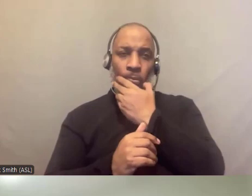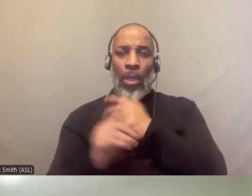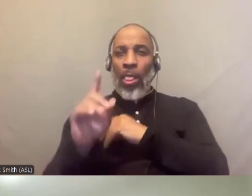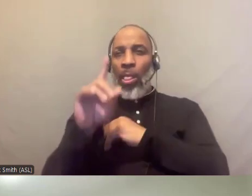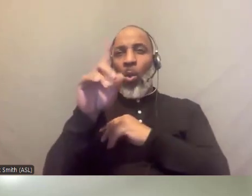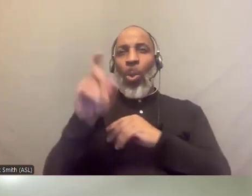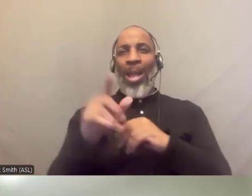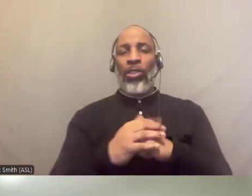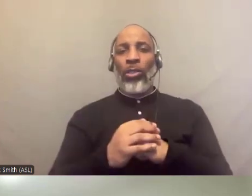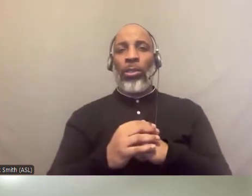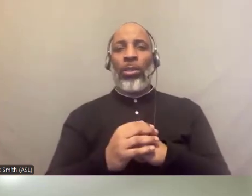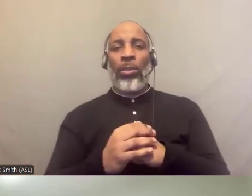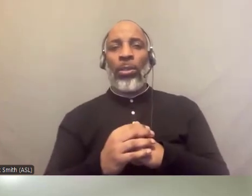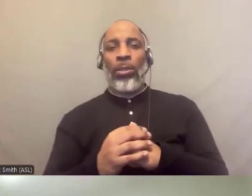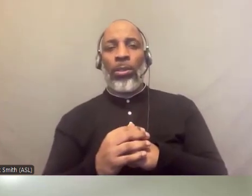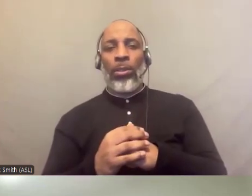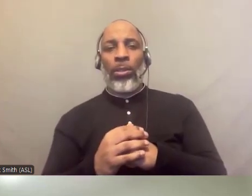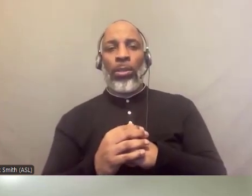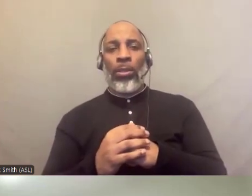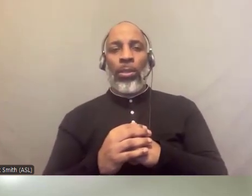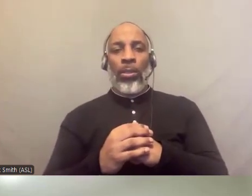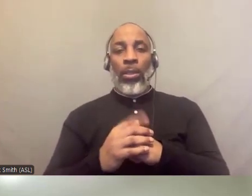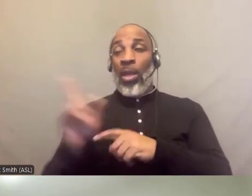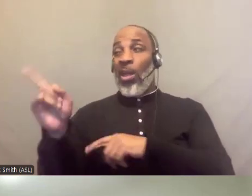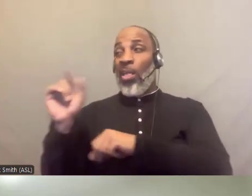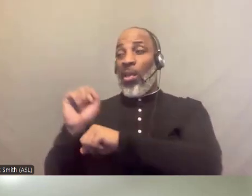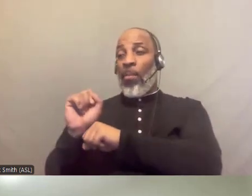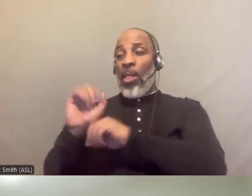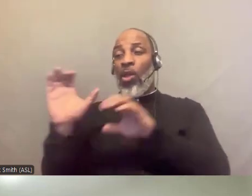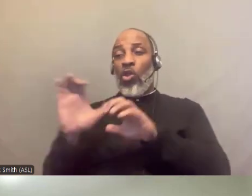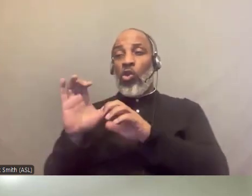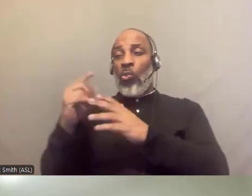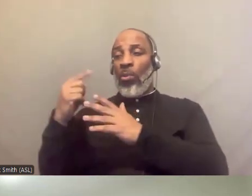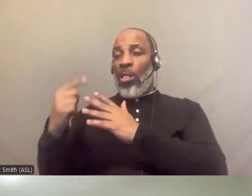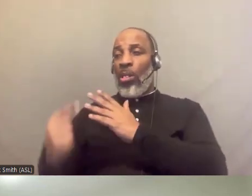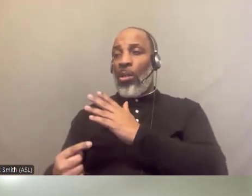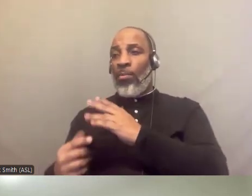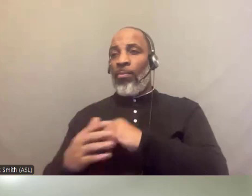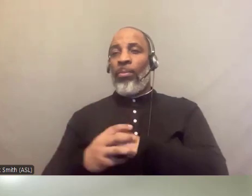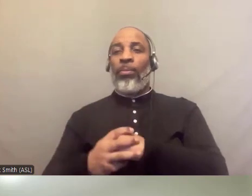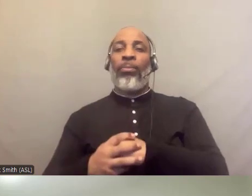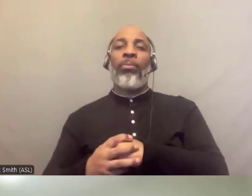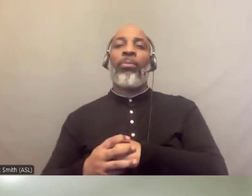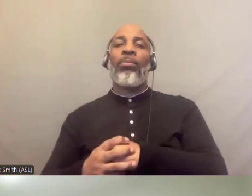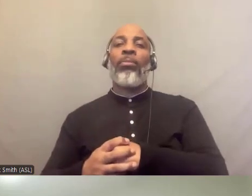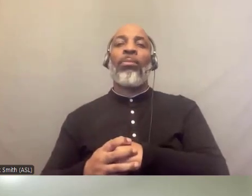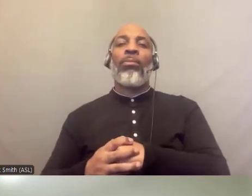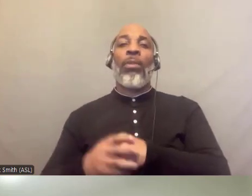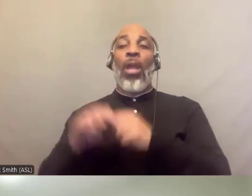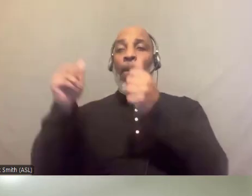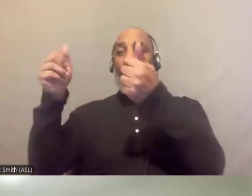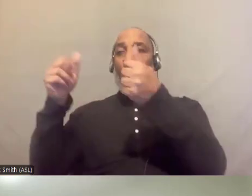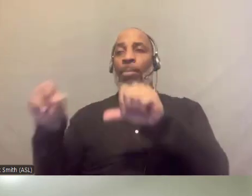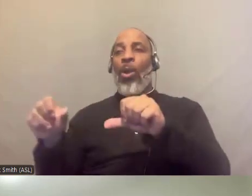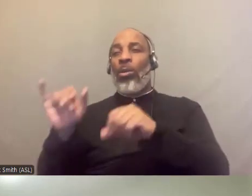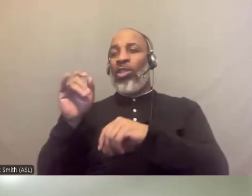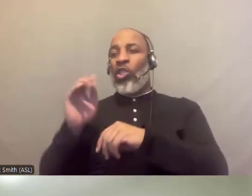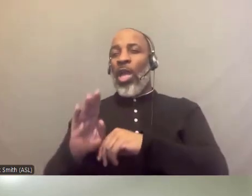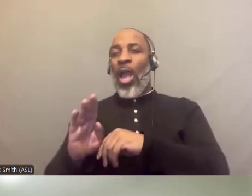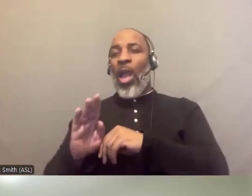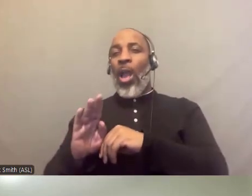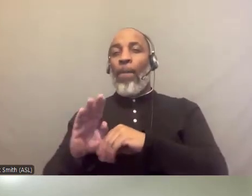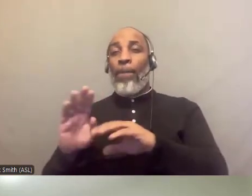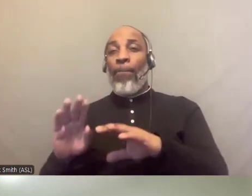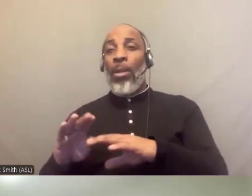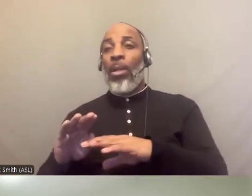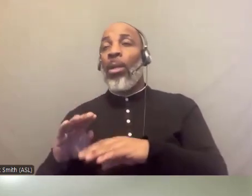is, can employers do the following? An employer posts a job opening which requires an ability